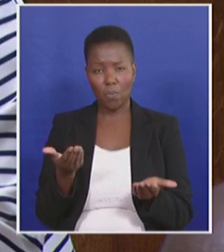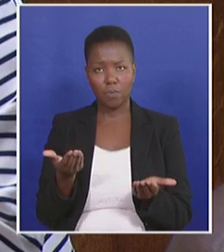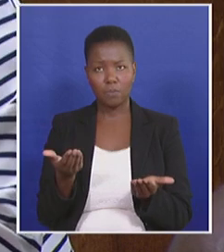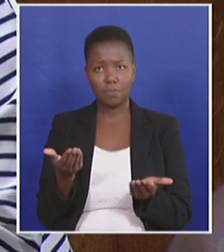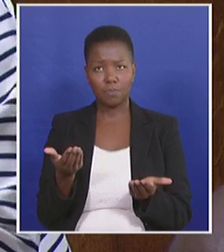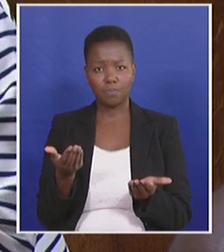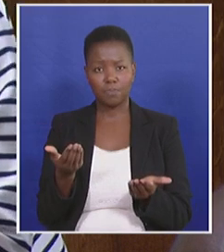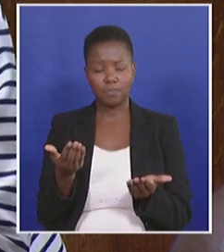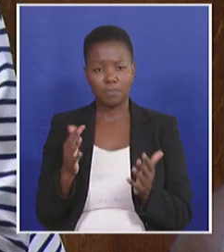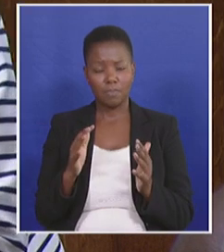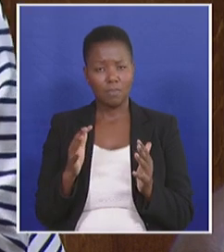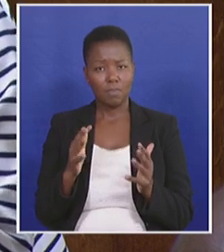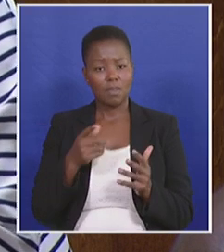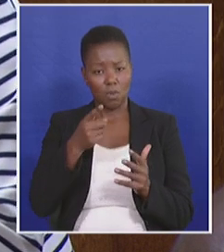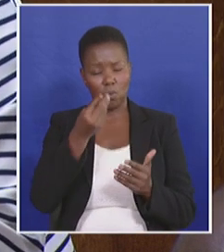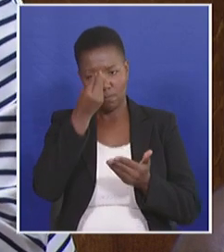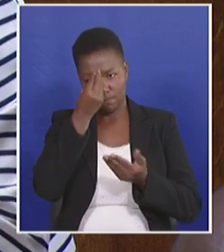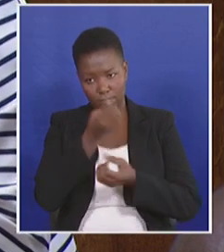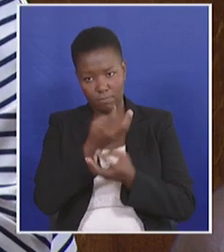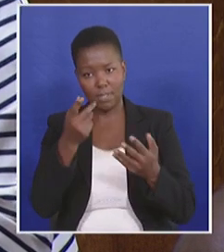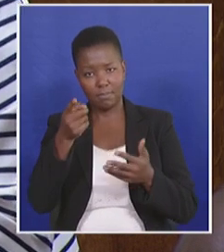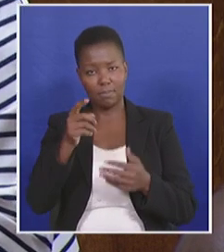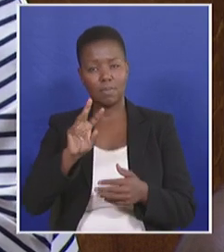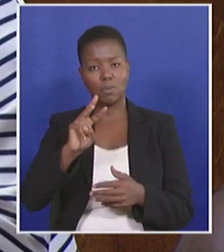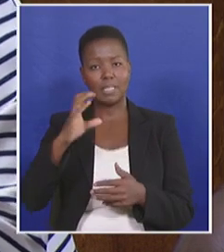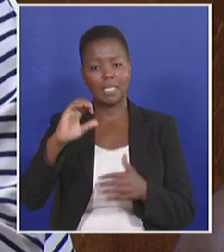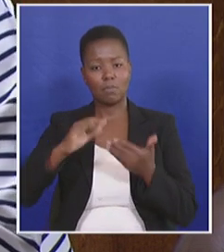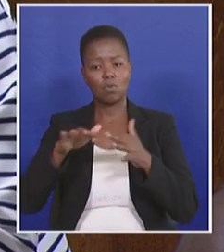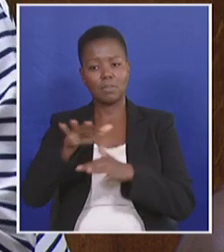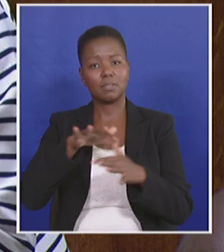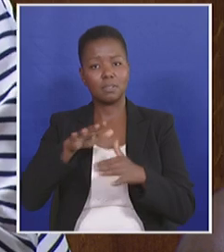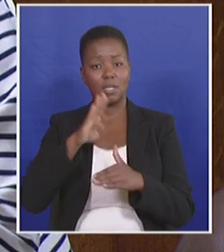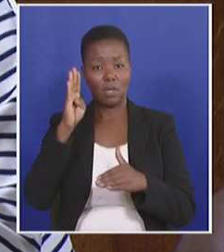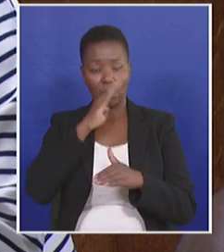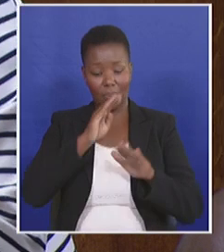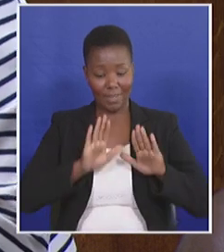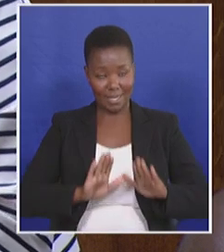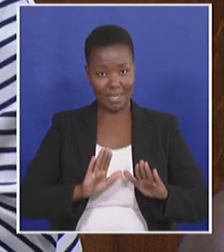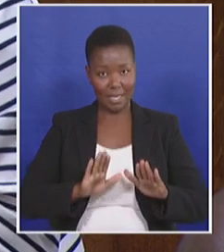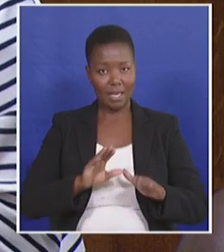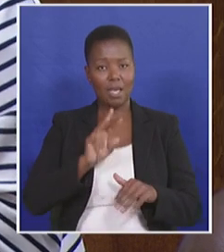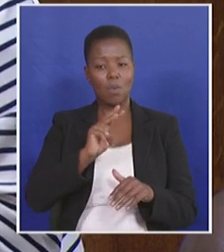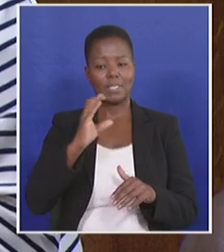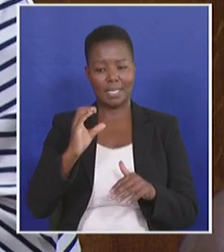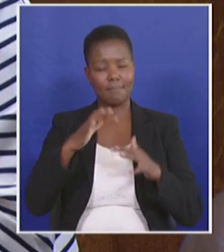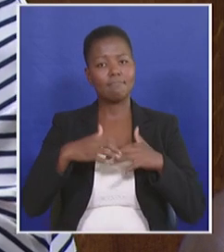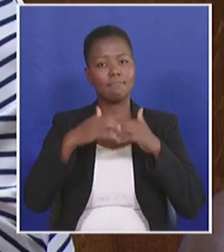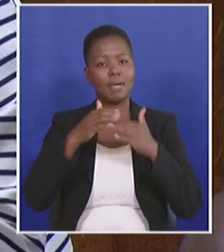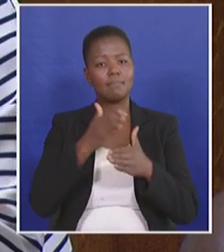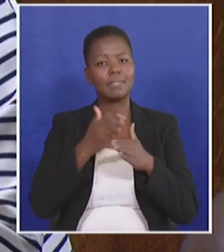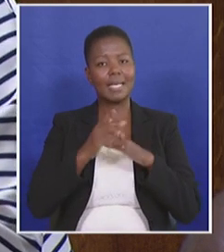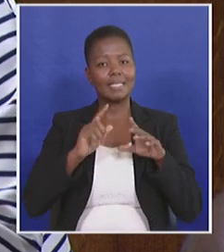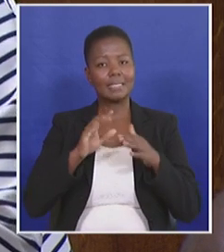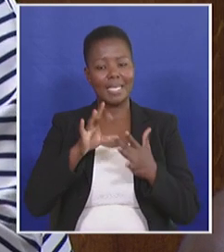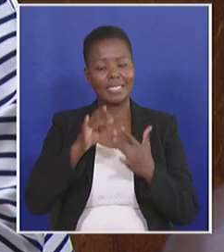how can you explain to the communities in the Western Cape why have you not agreed to set up a task team to deal with